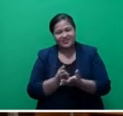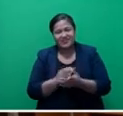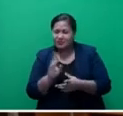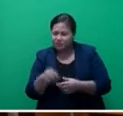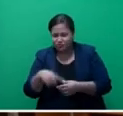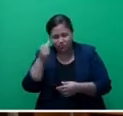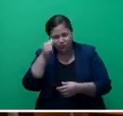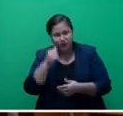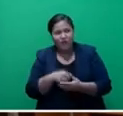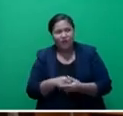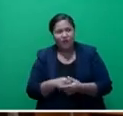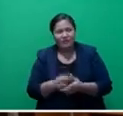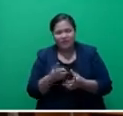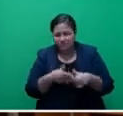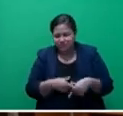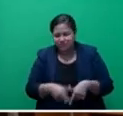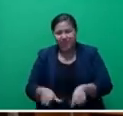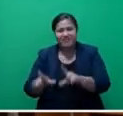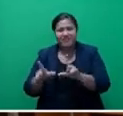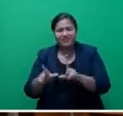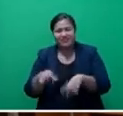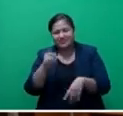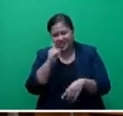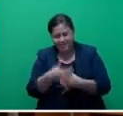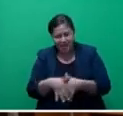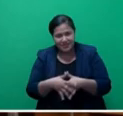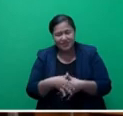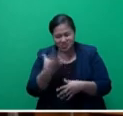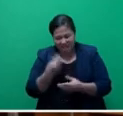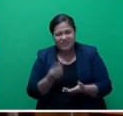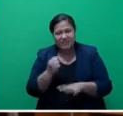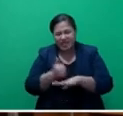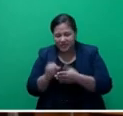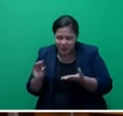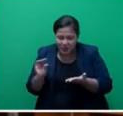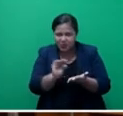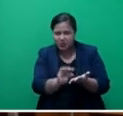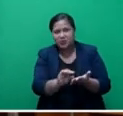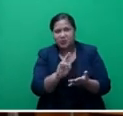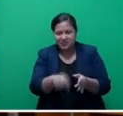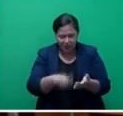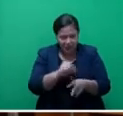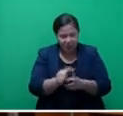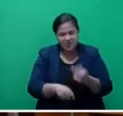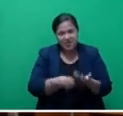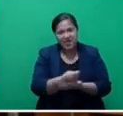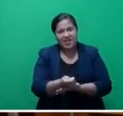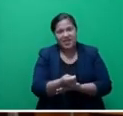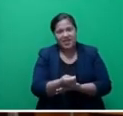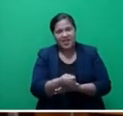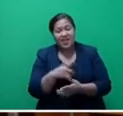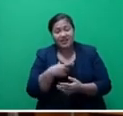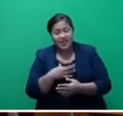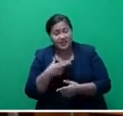the travelling public is what actually, government subsidizes it. Travelling public actually pays for this. Also, there is a lesser